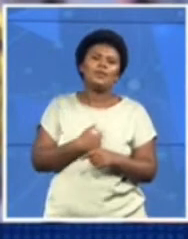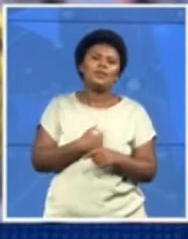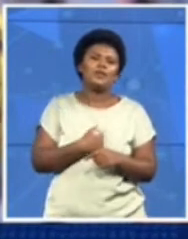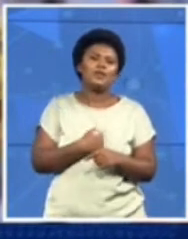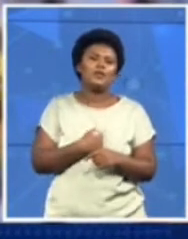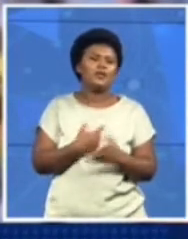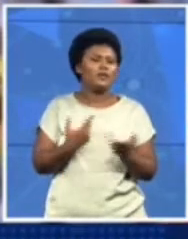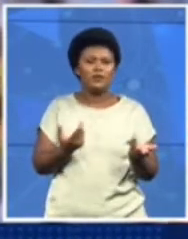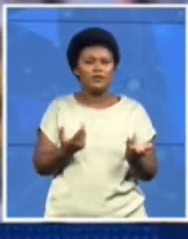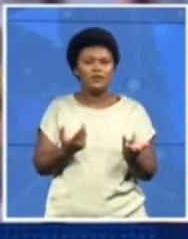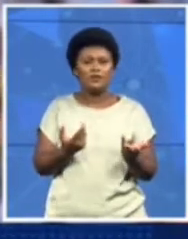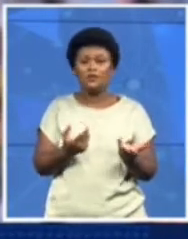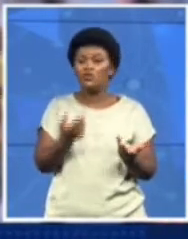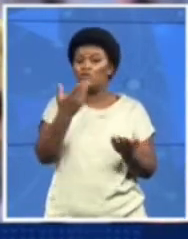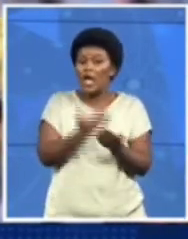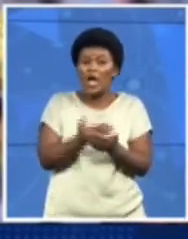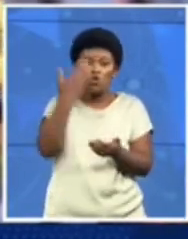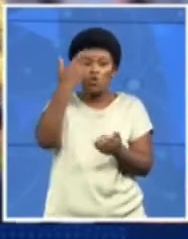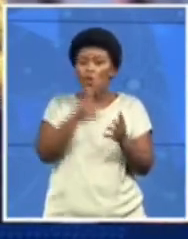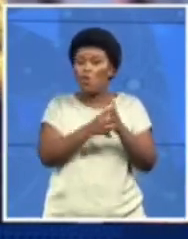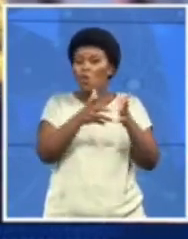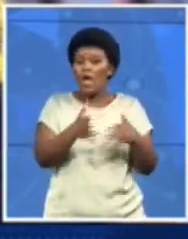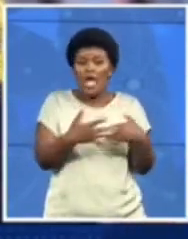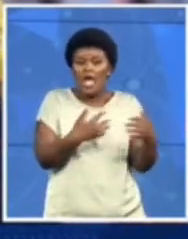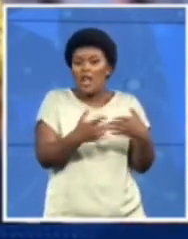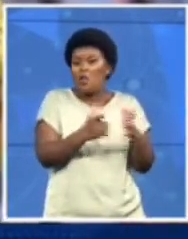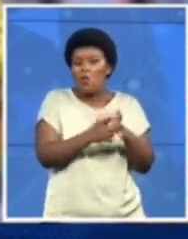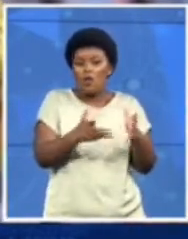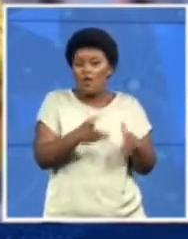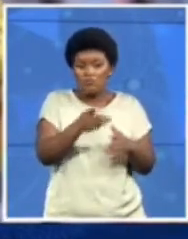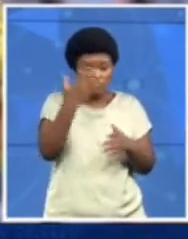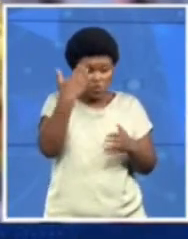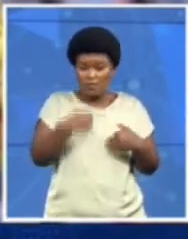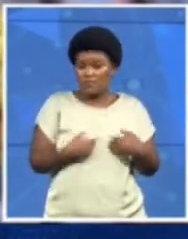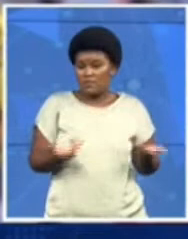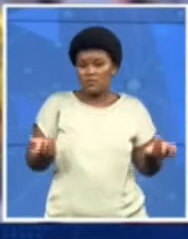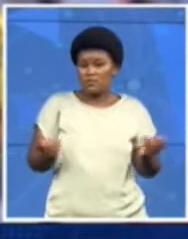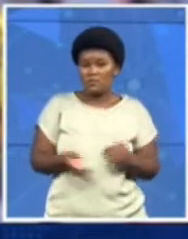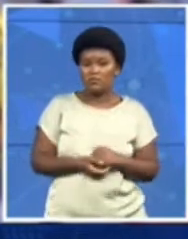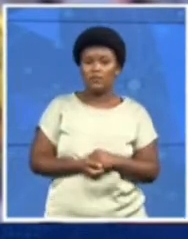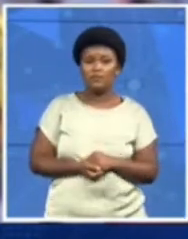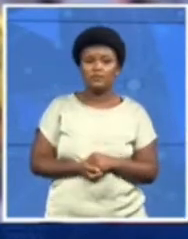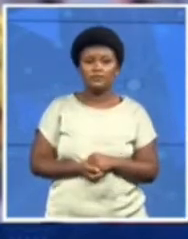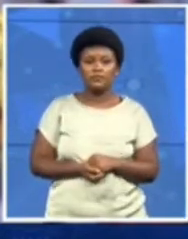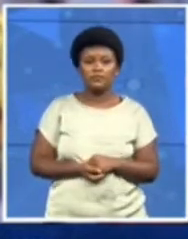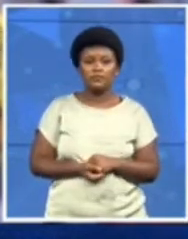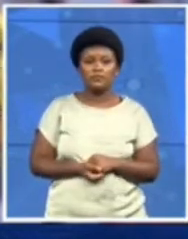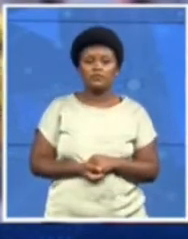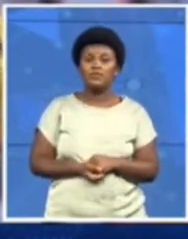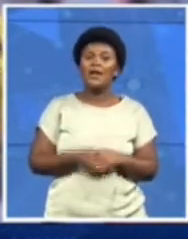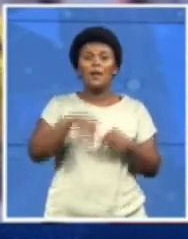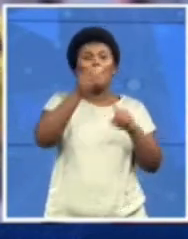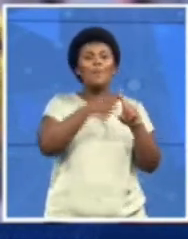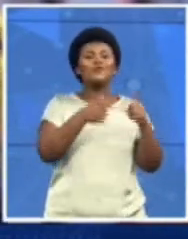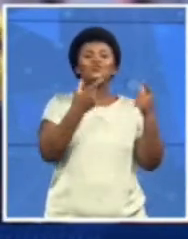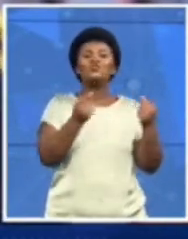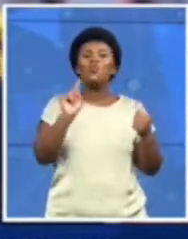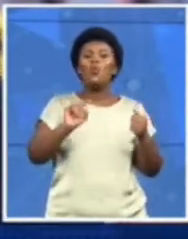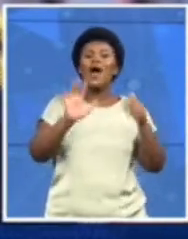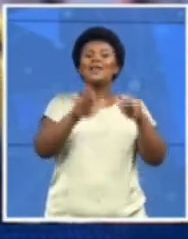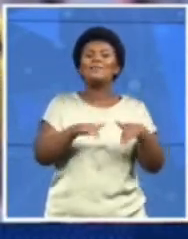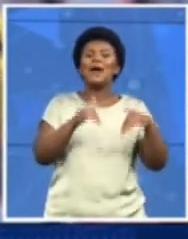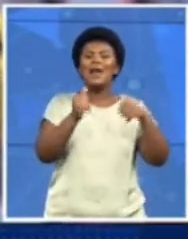any attorney. So, what was he doing in the precincts of Parliament on Sunday? How long will you need now?